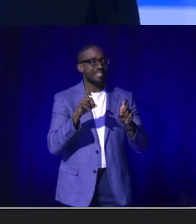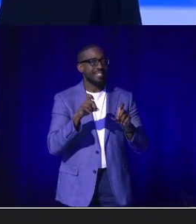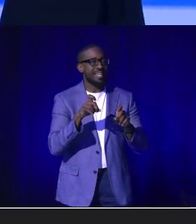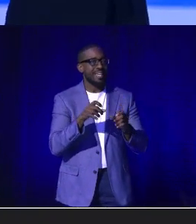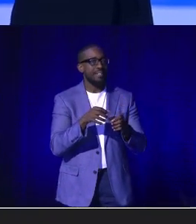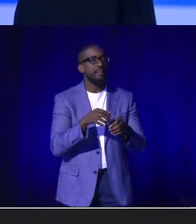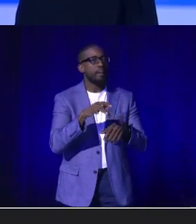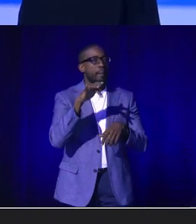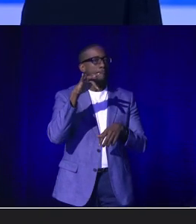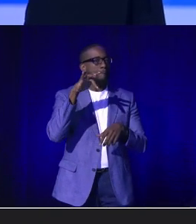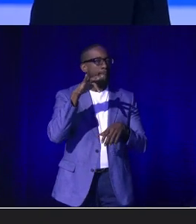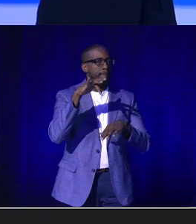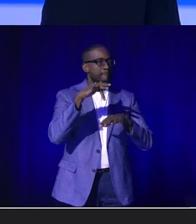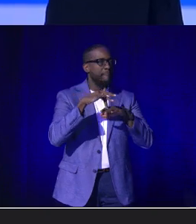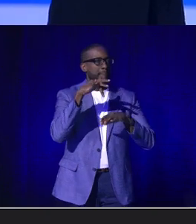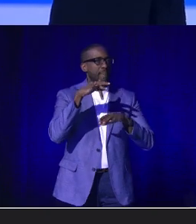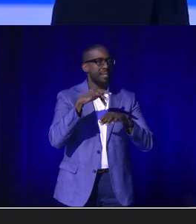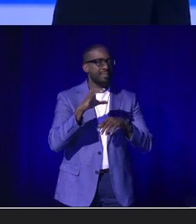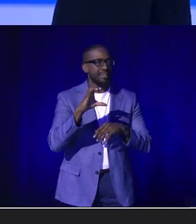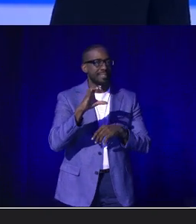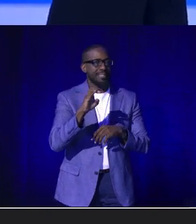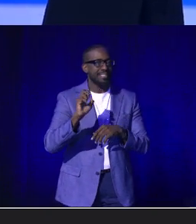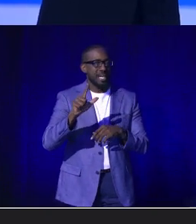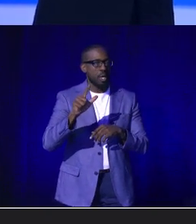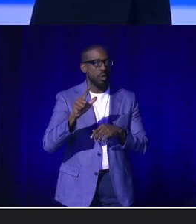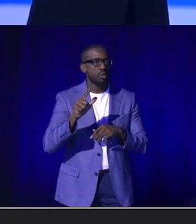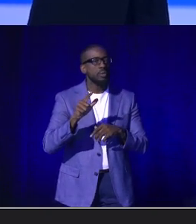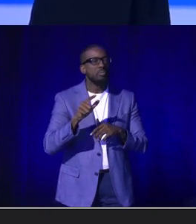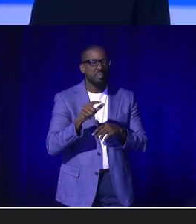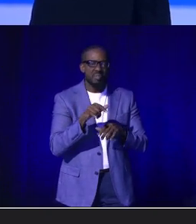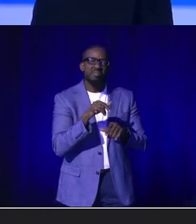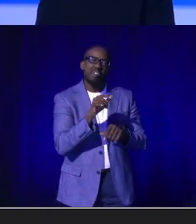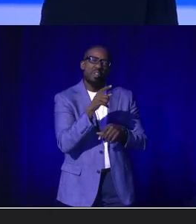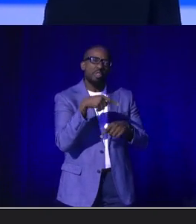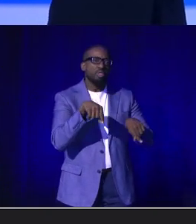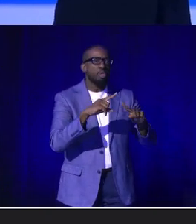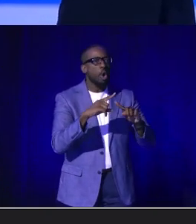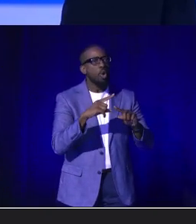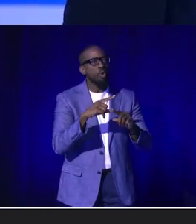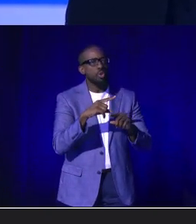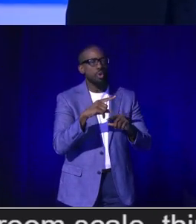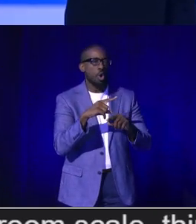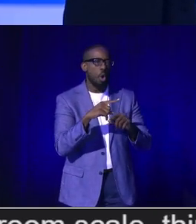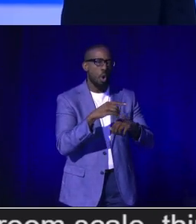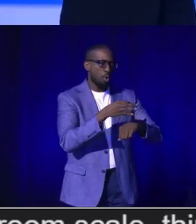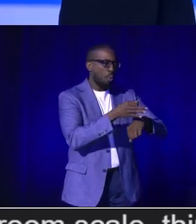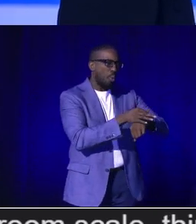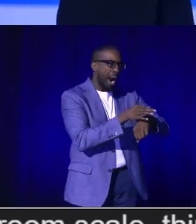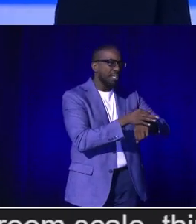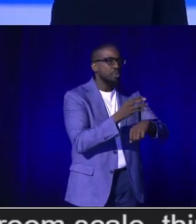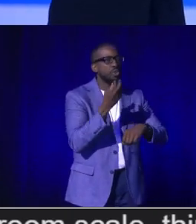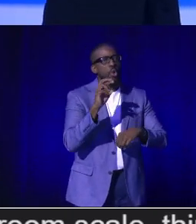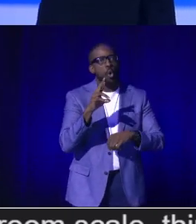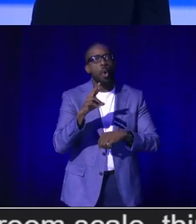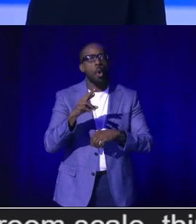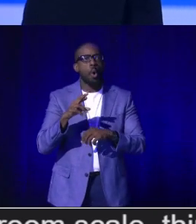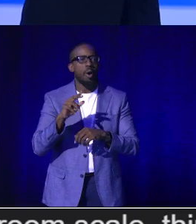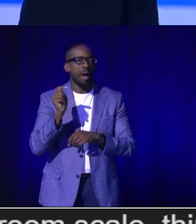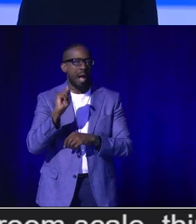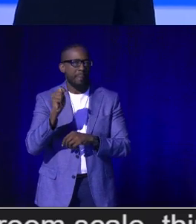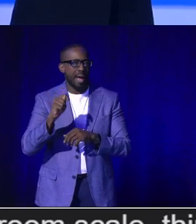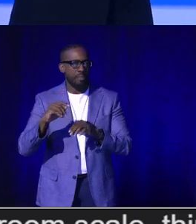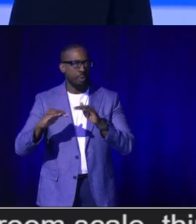your watch or your bathroom scale, things like that. And what we did is we tested 4 different thermal